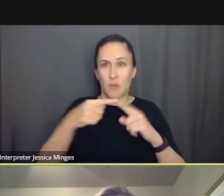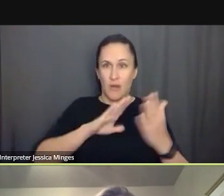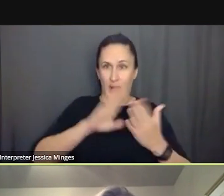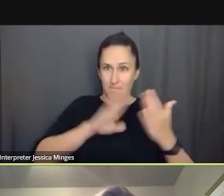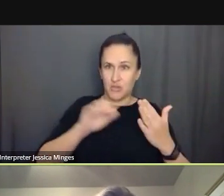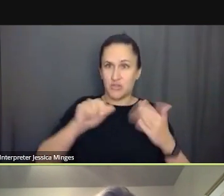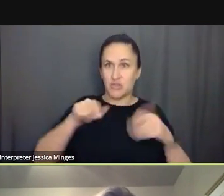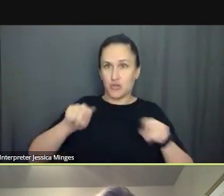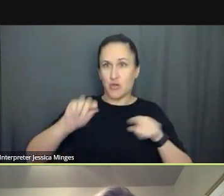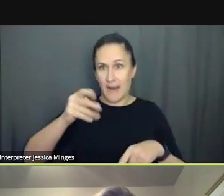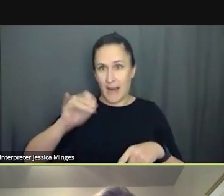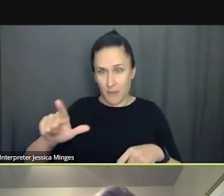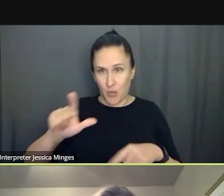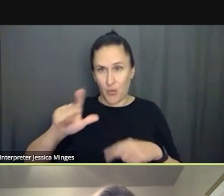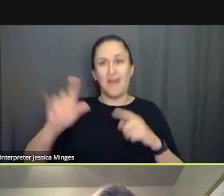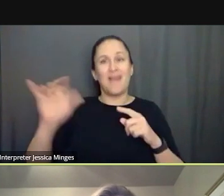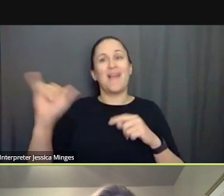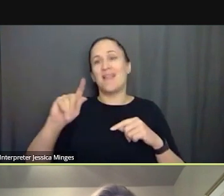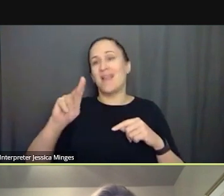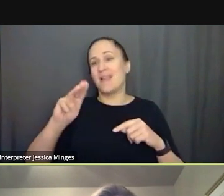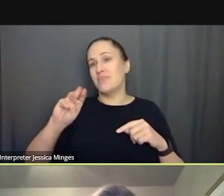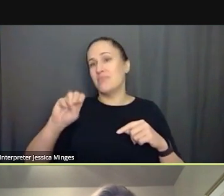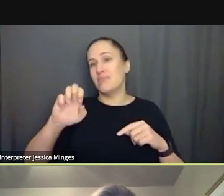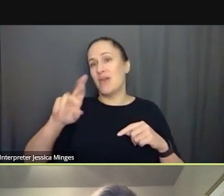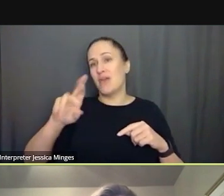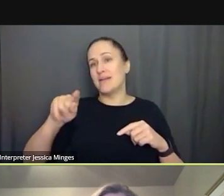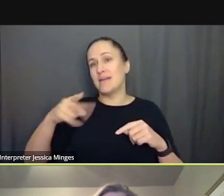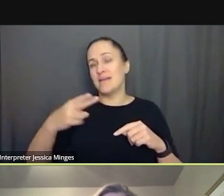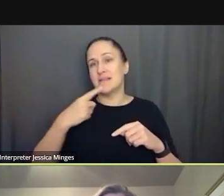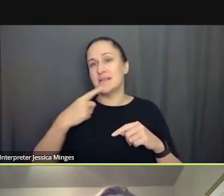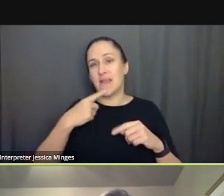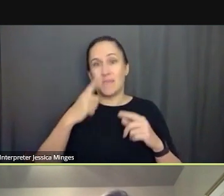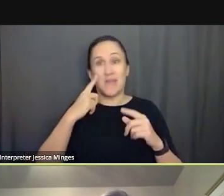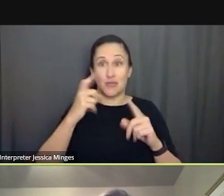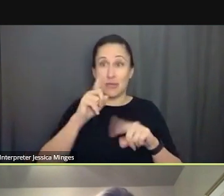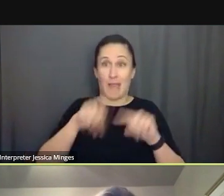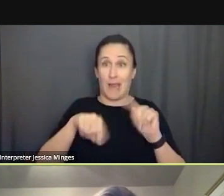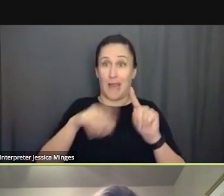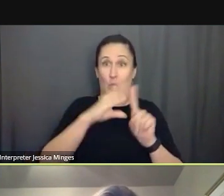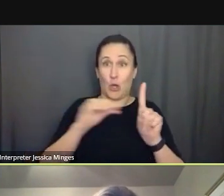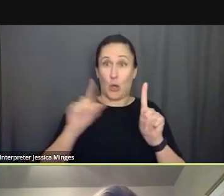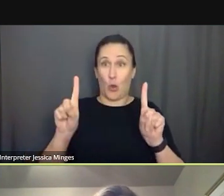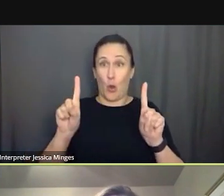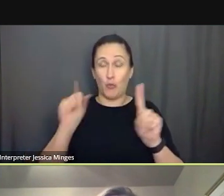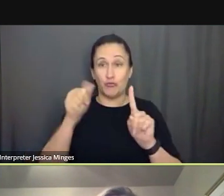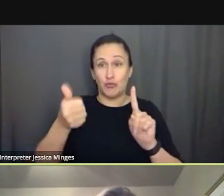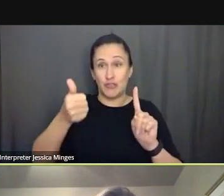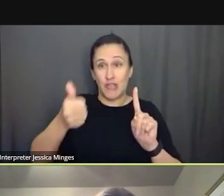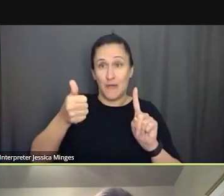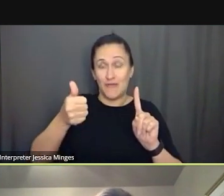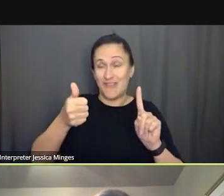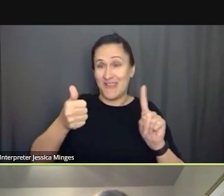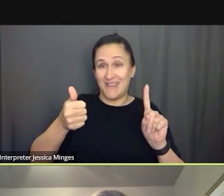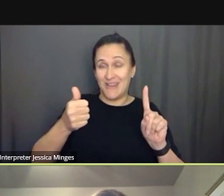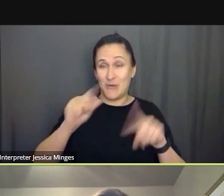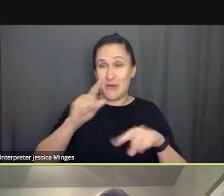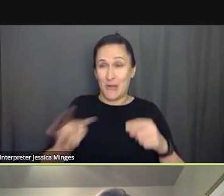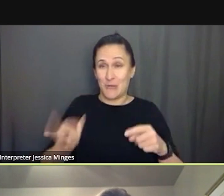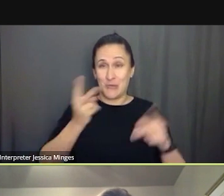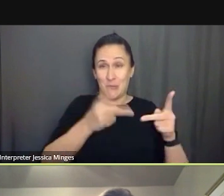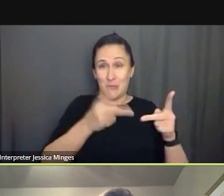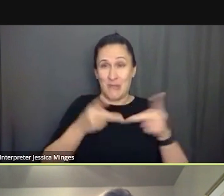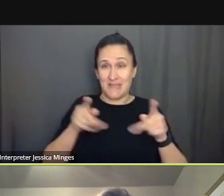April. And as Meredith said, you know, after April, since you can't clone yourself at a meeting and you can't be in two places at once, but virtually you